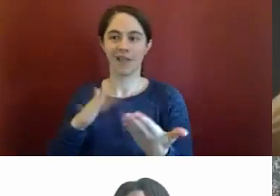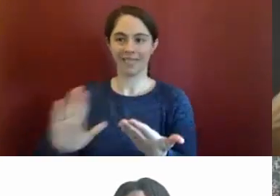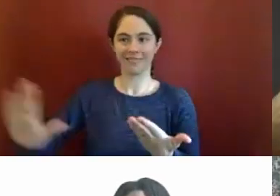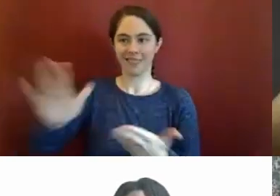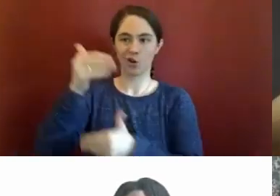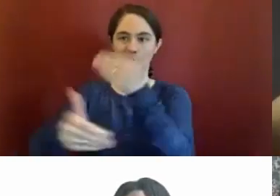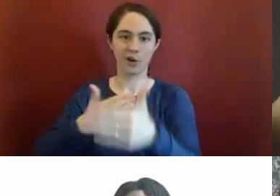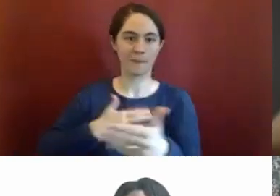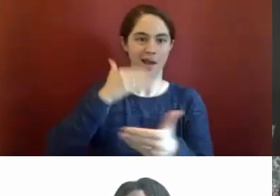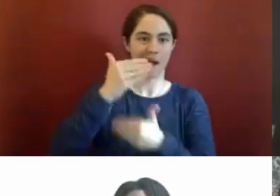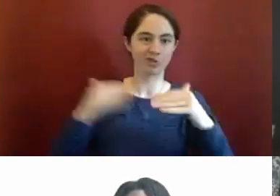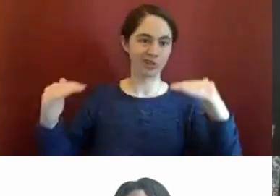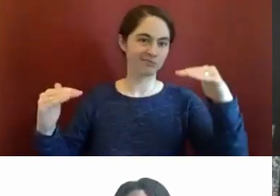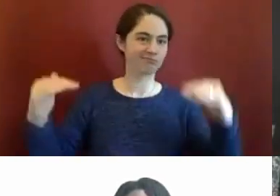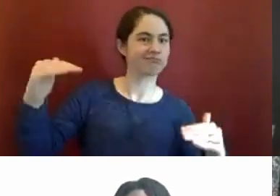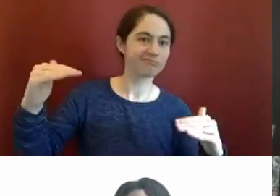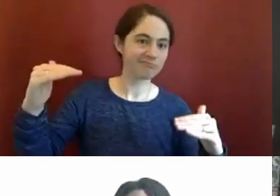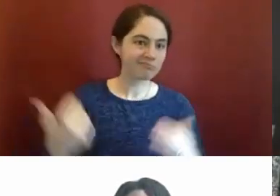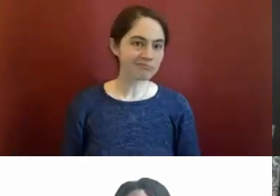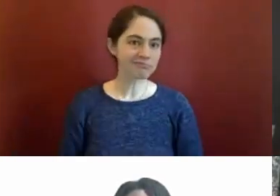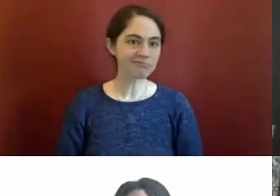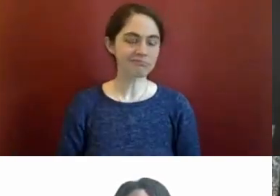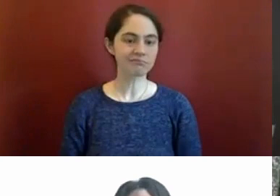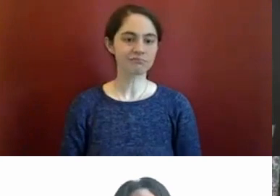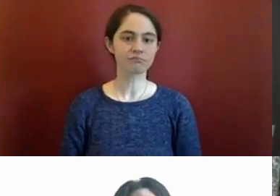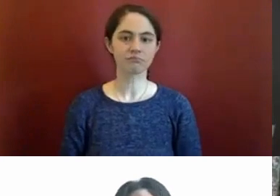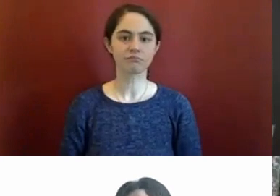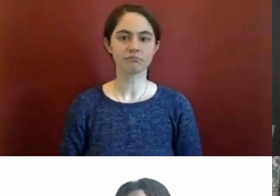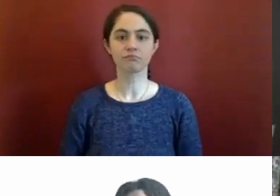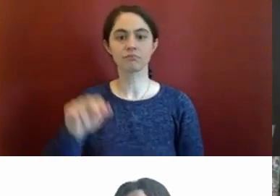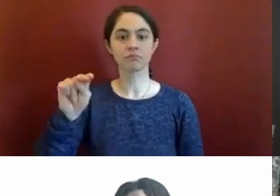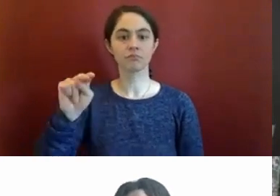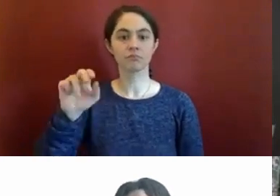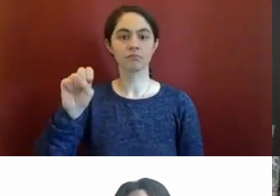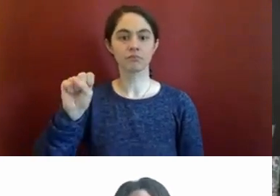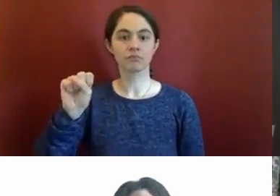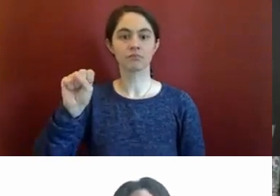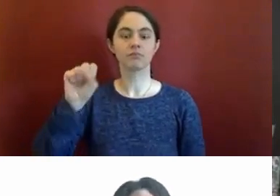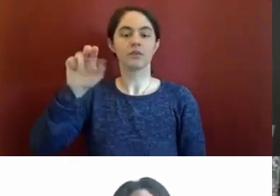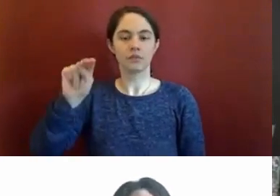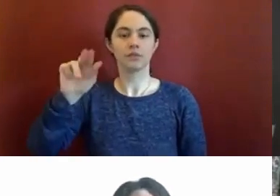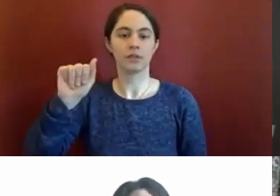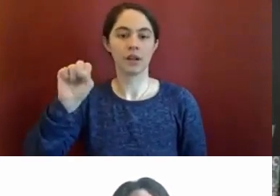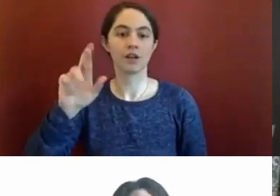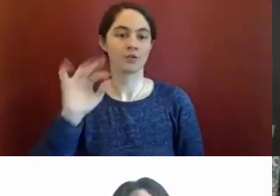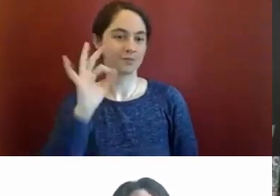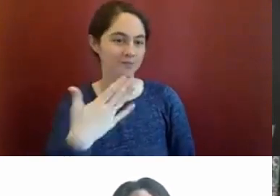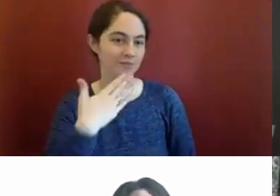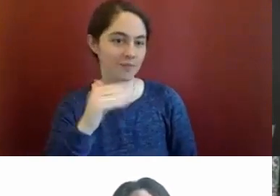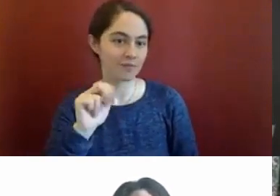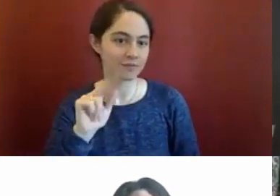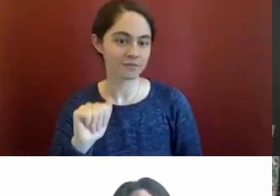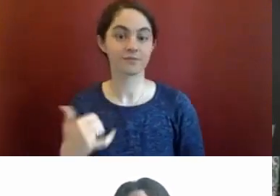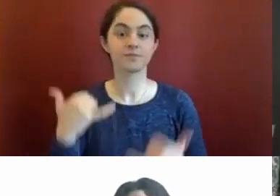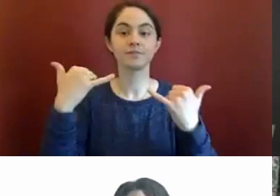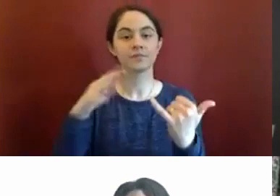Thank you for that, Anna. Okay, so I know we talked about like a lot of criticisms